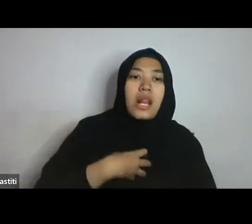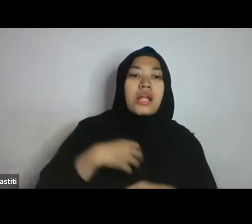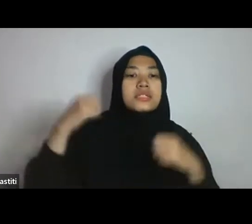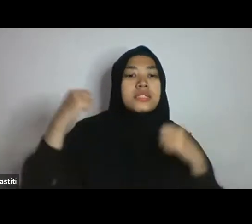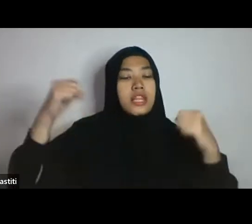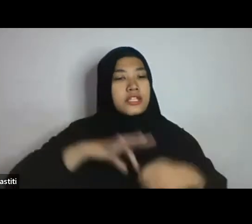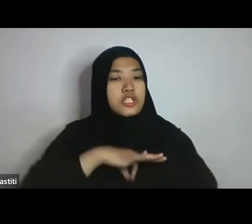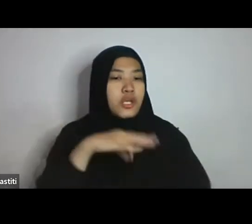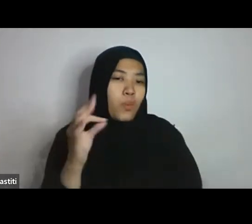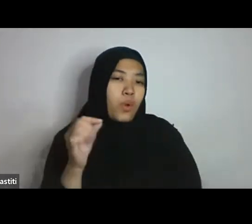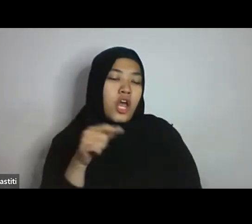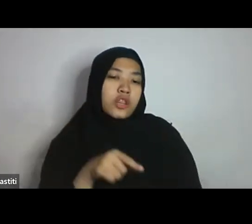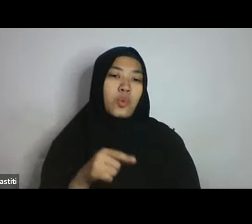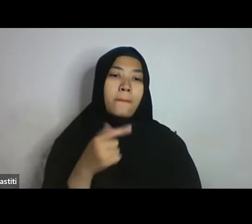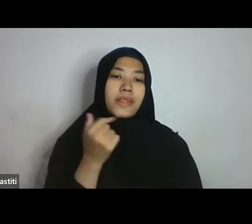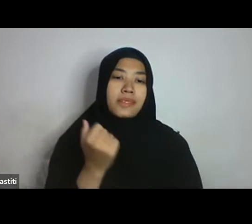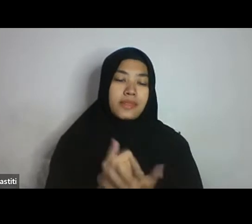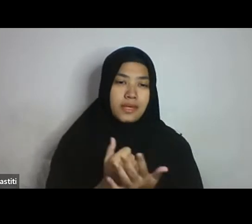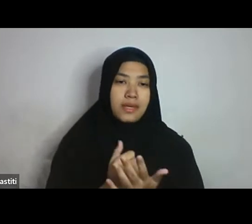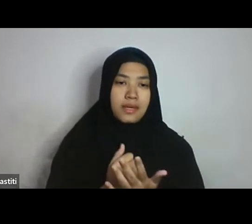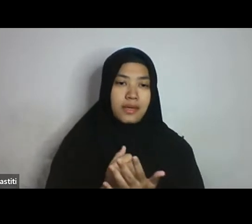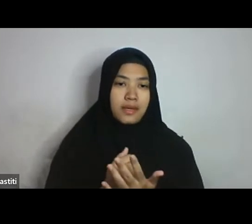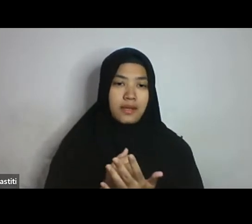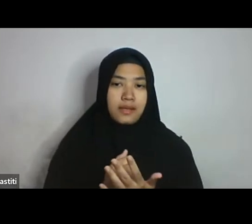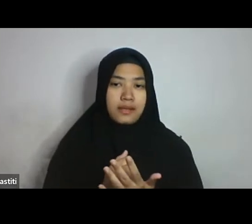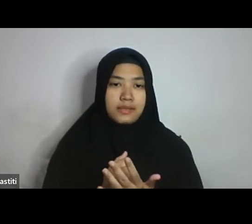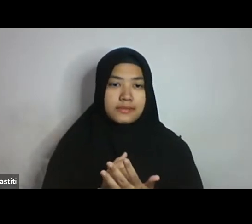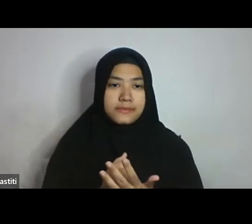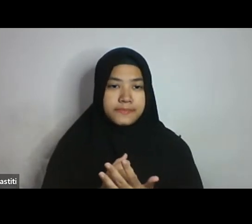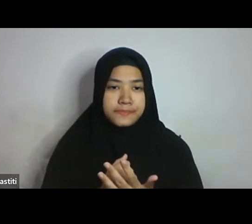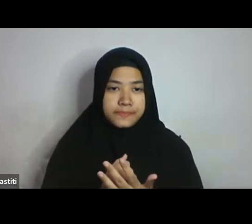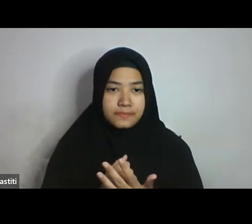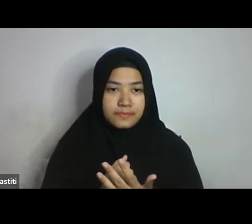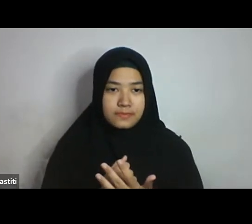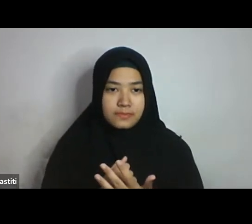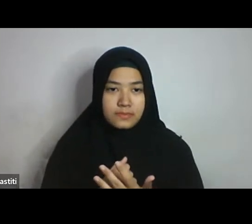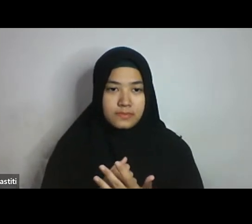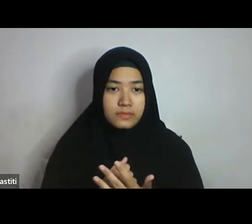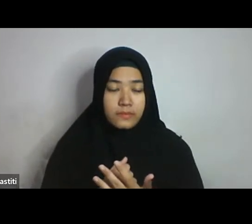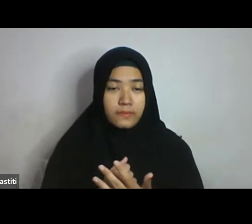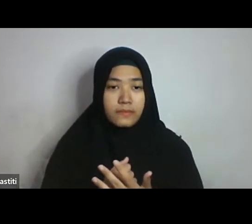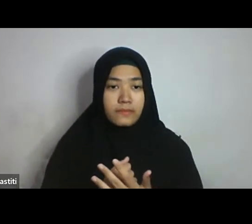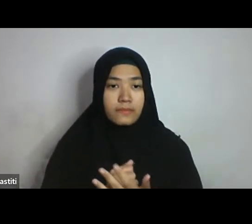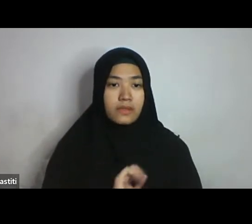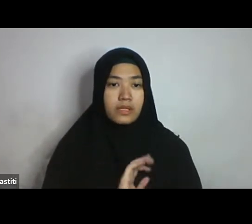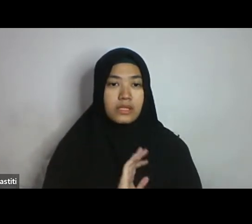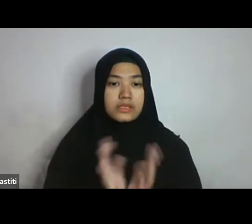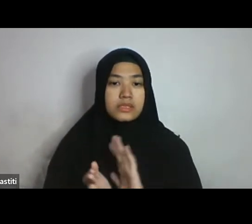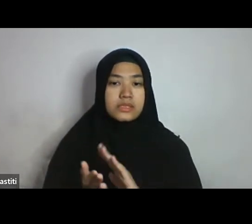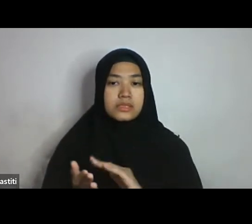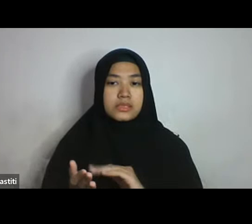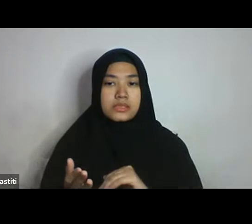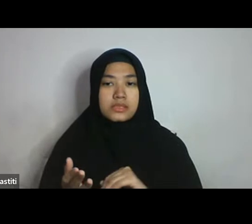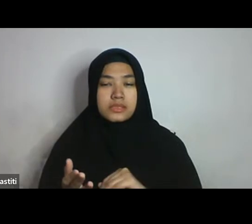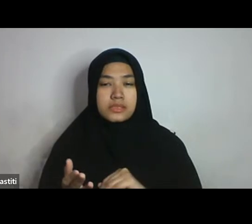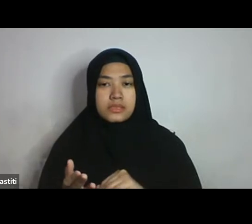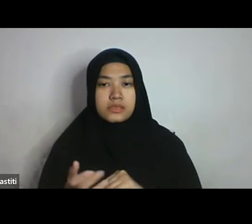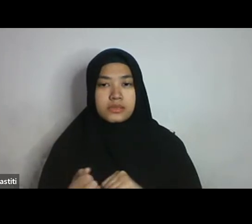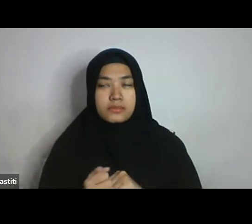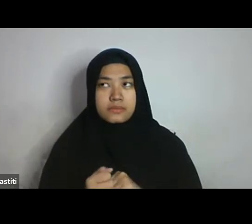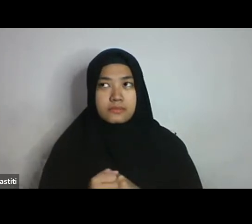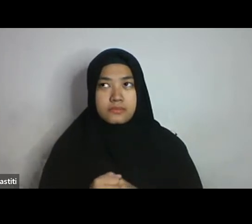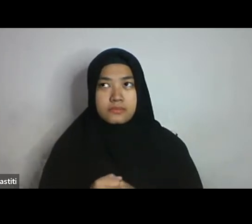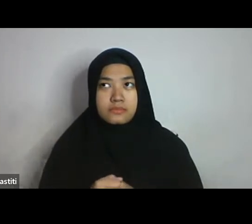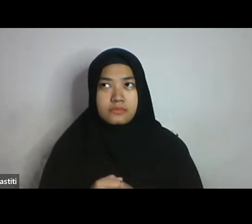mental health personnel, that will be a long time. It takes 10 years to educate a psychiatrist. A mental health nurse takes less